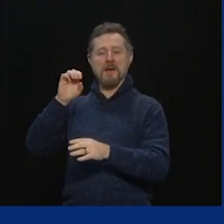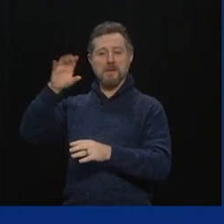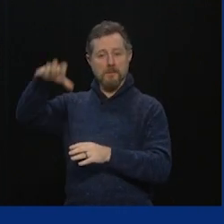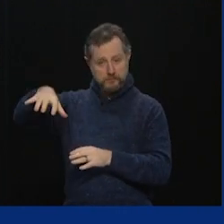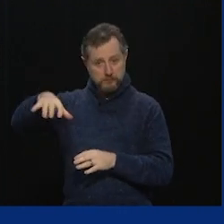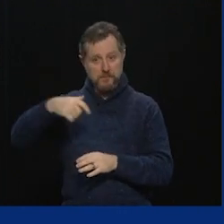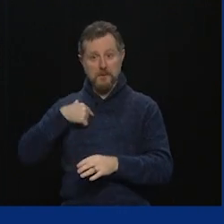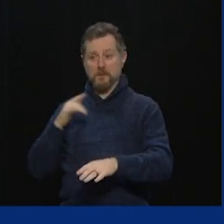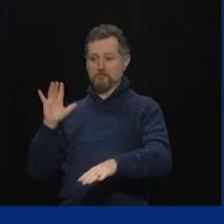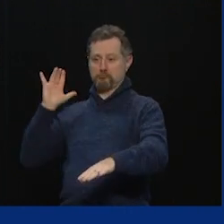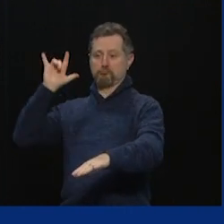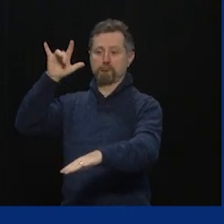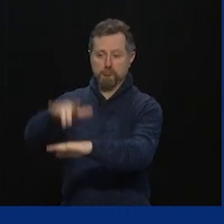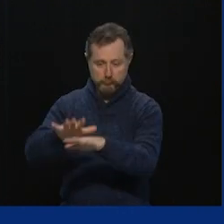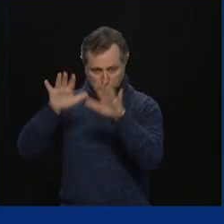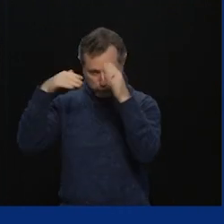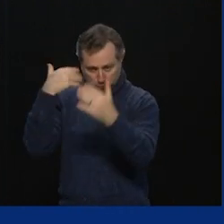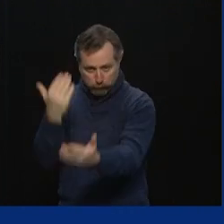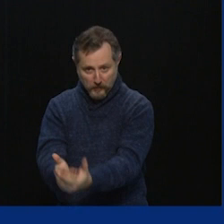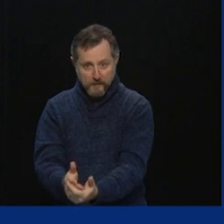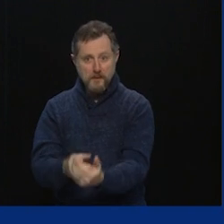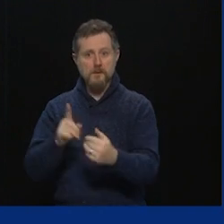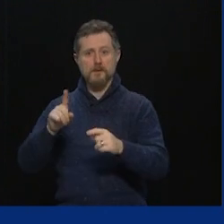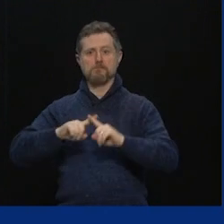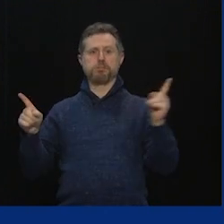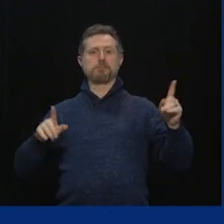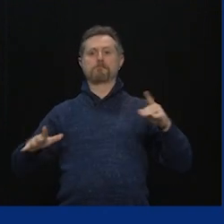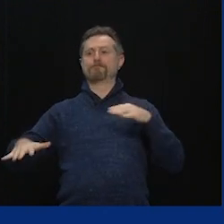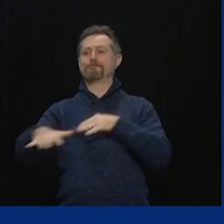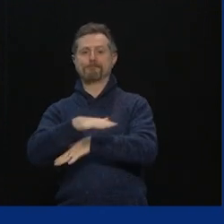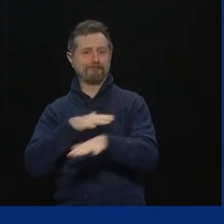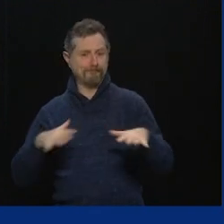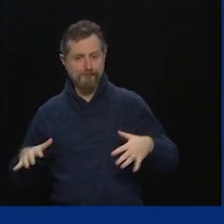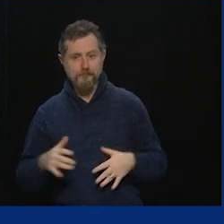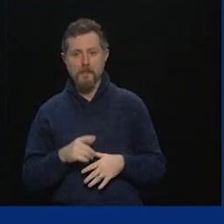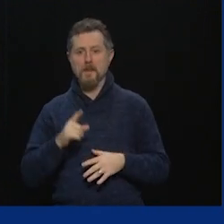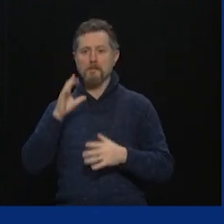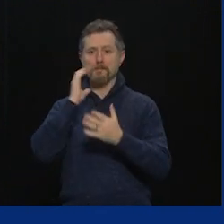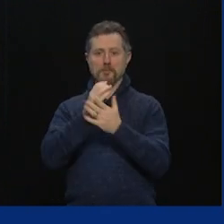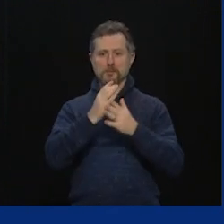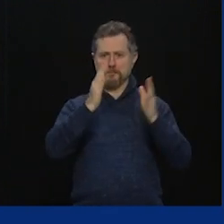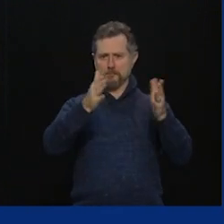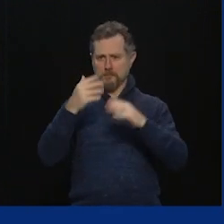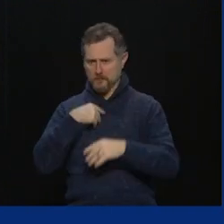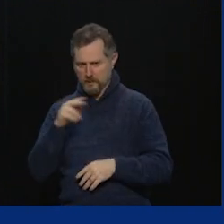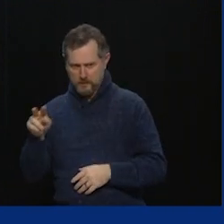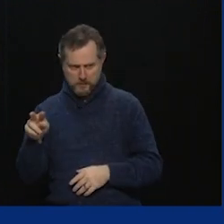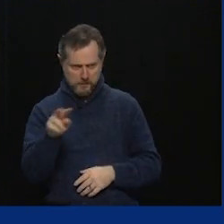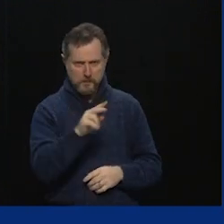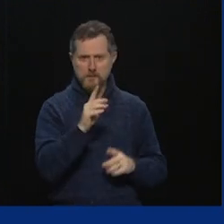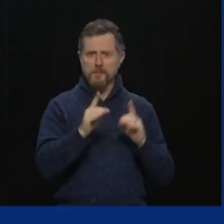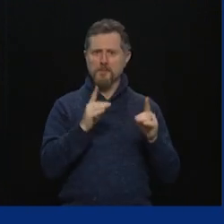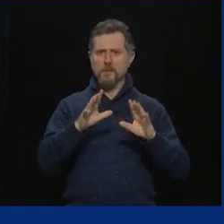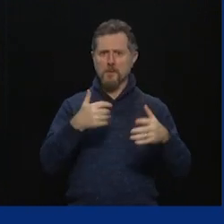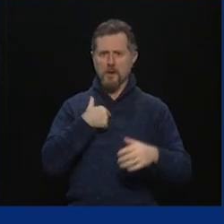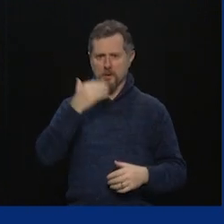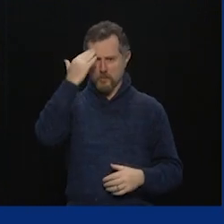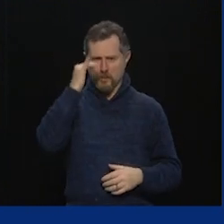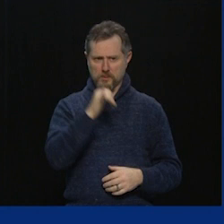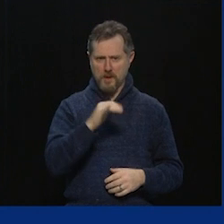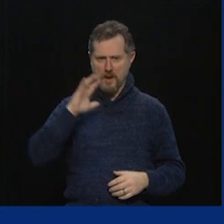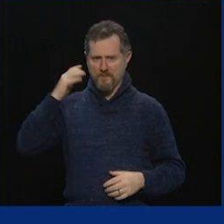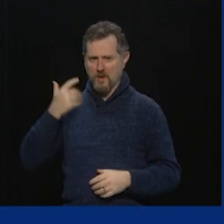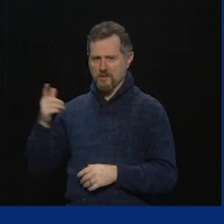got there, there was a completely different image of seeing all the people that I knew back in Afghanistan who used to work